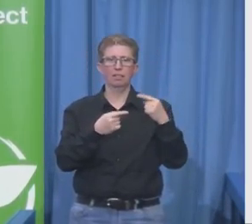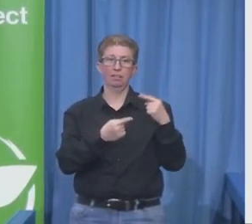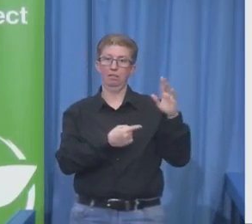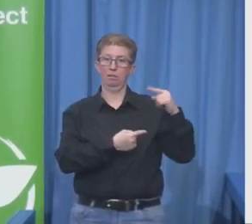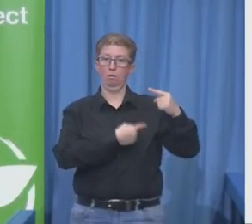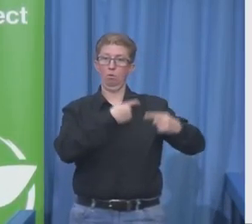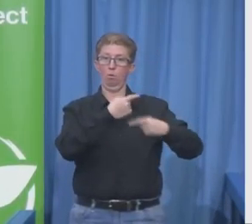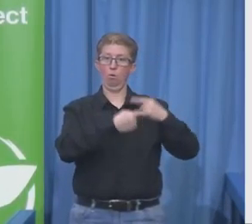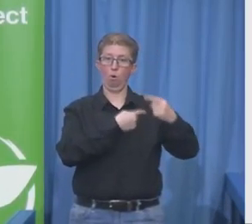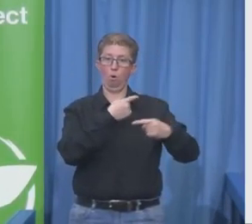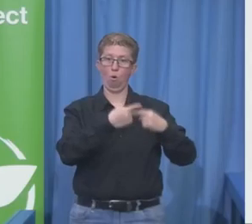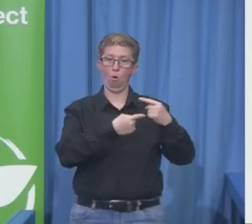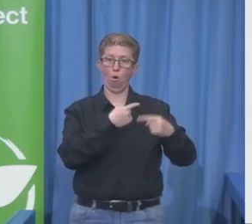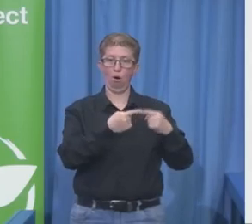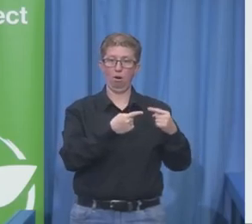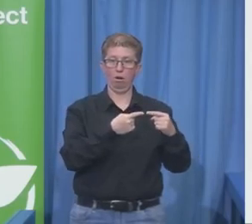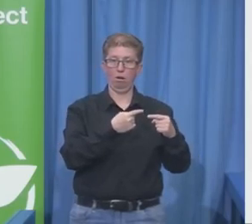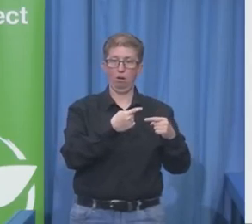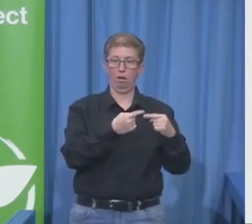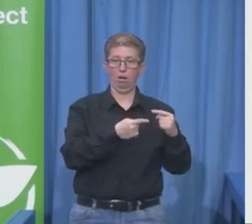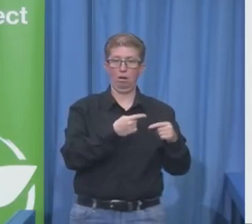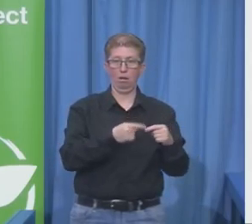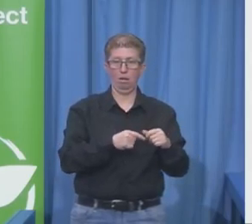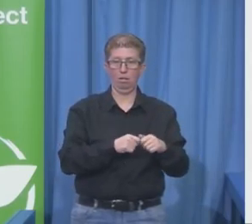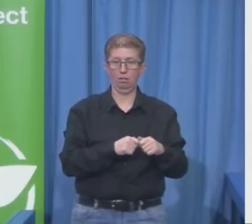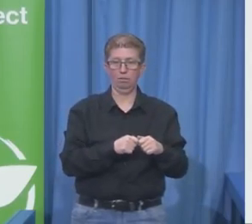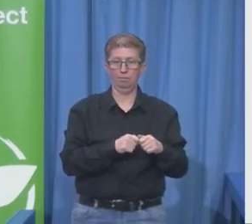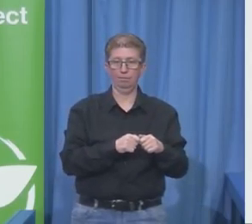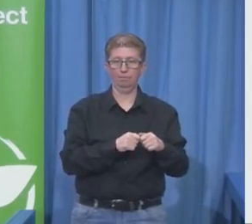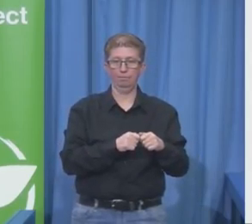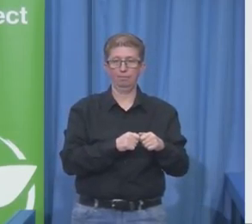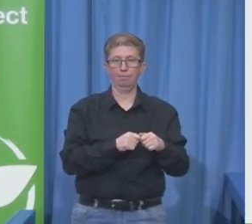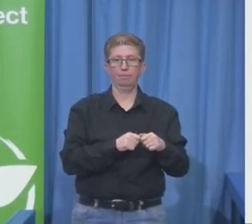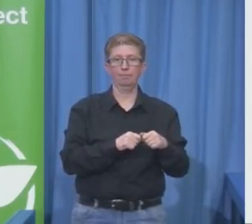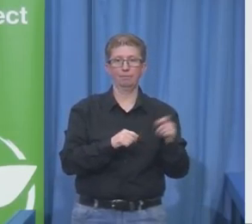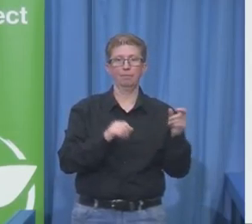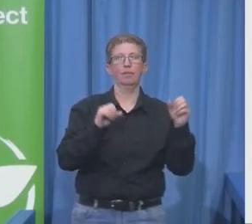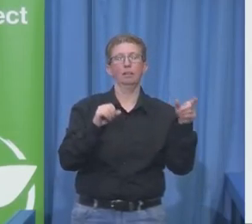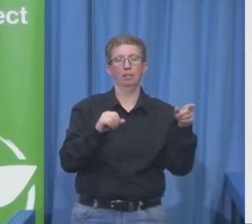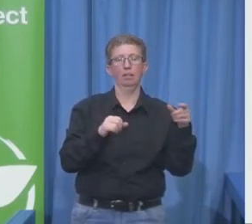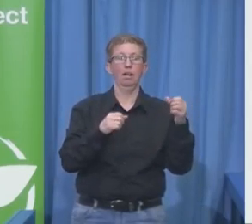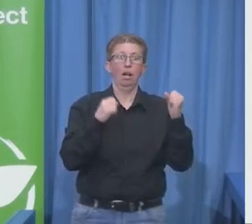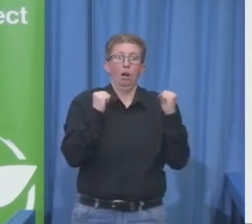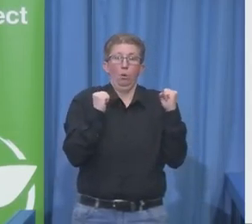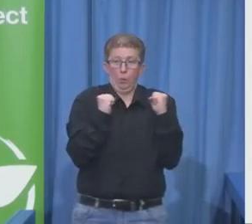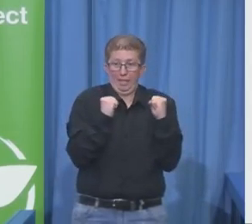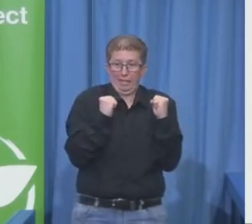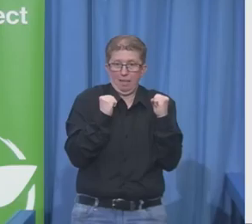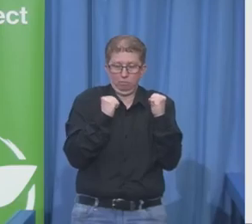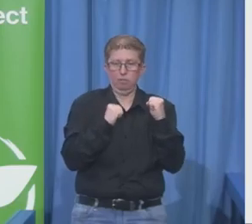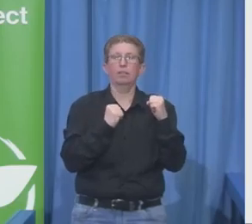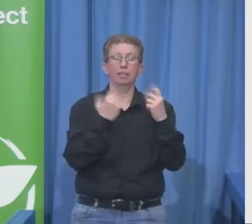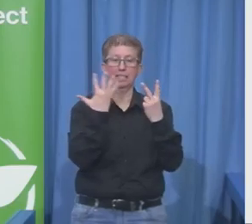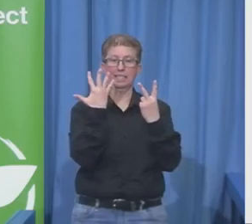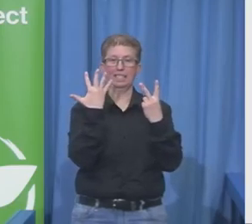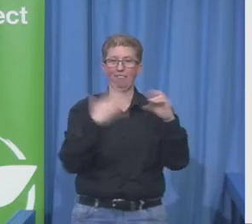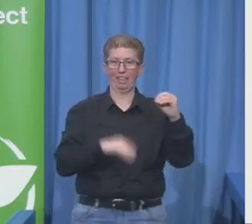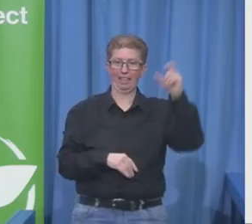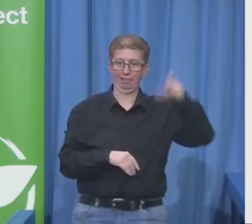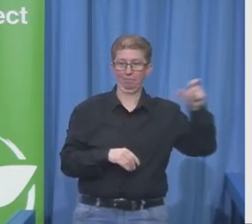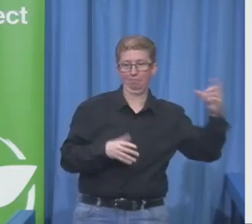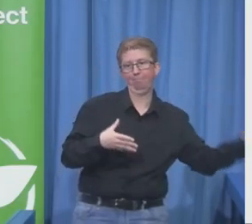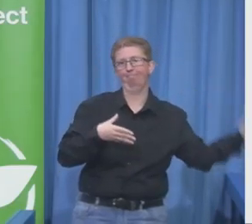Interestingly, stepping into interns, when they graduate from university, record an employment rate of